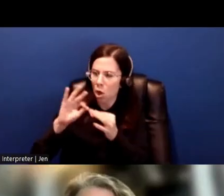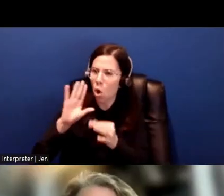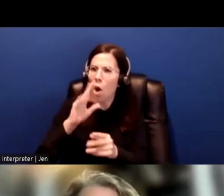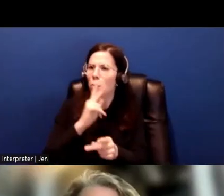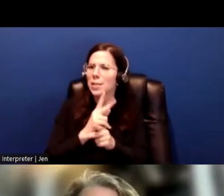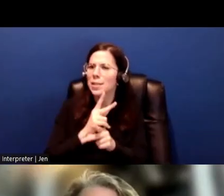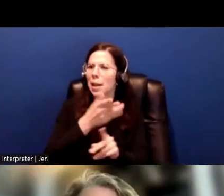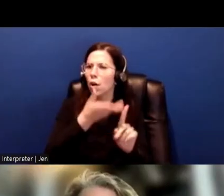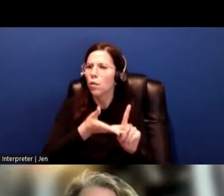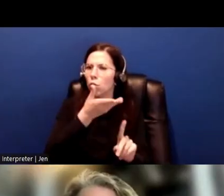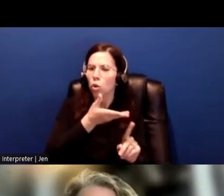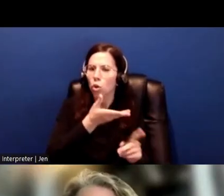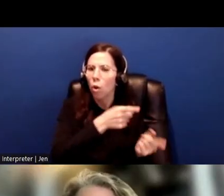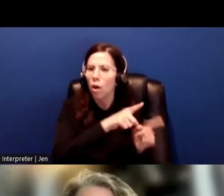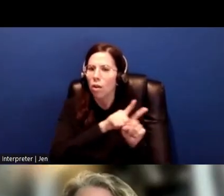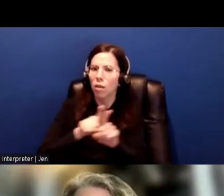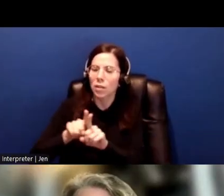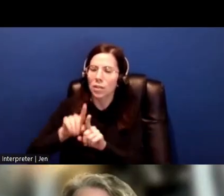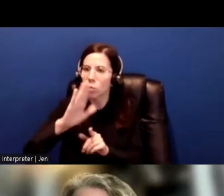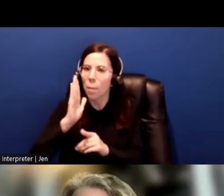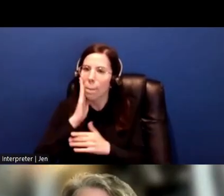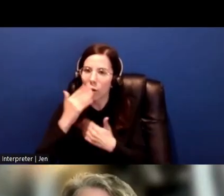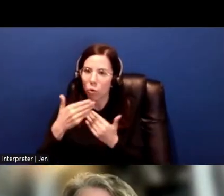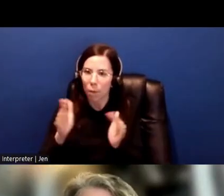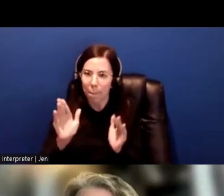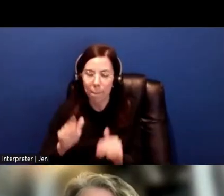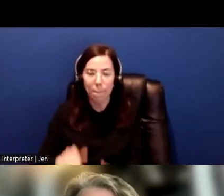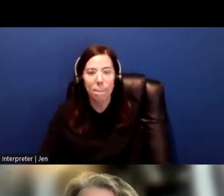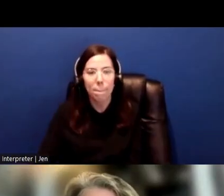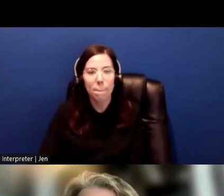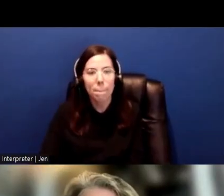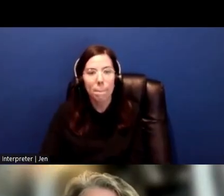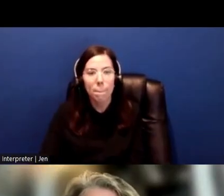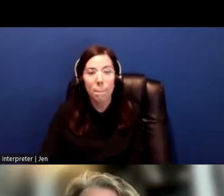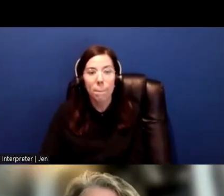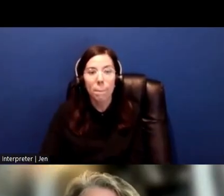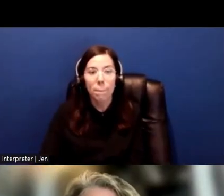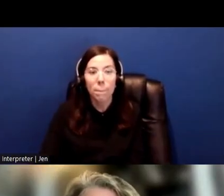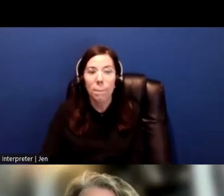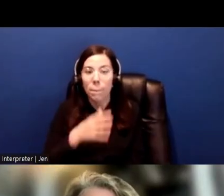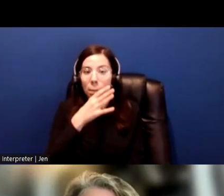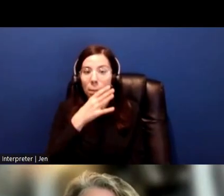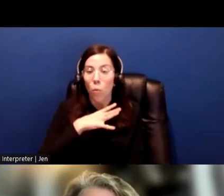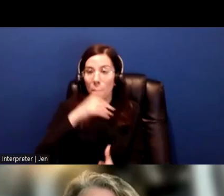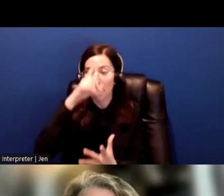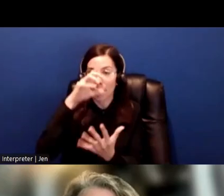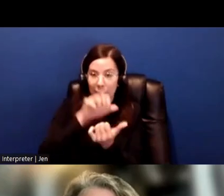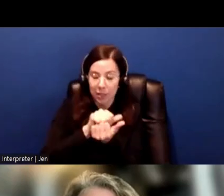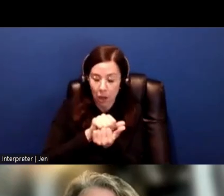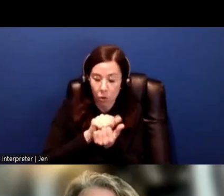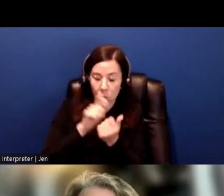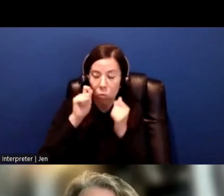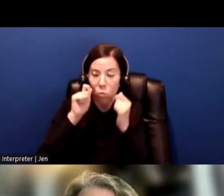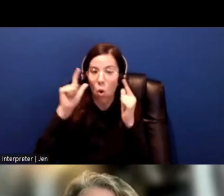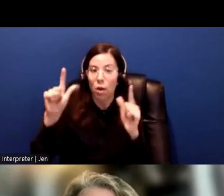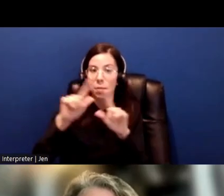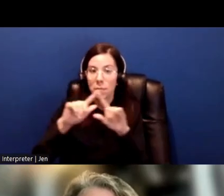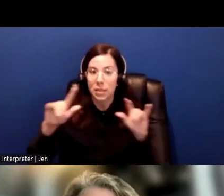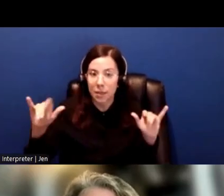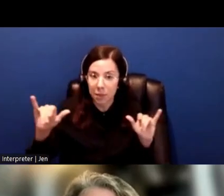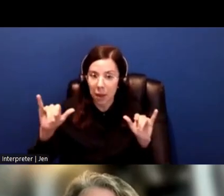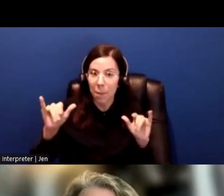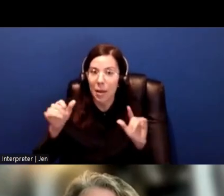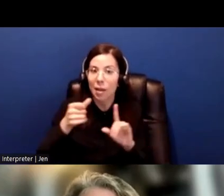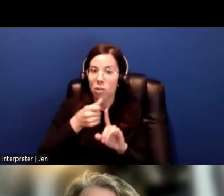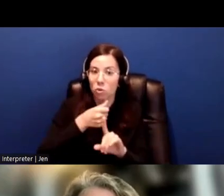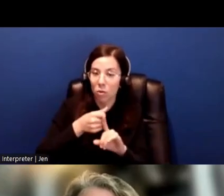of her and took her to his room. She passed out. She woke up to being assaulted and passed out